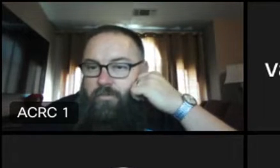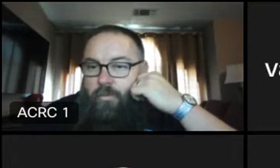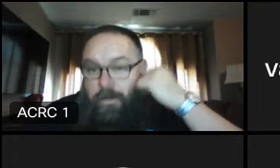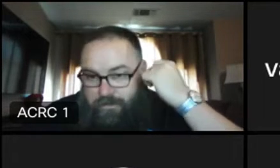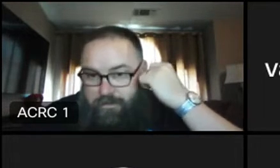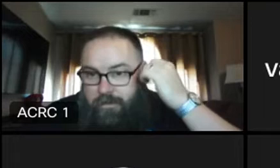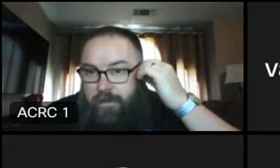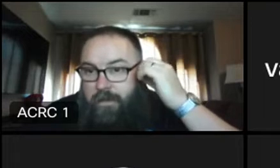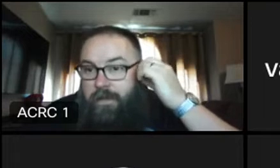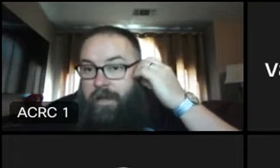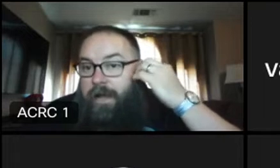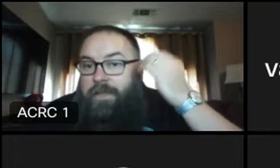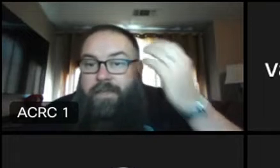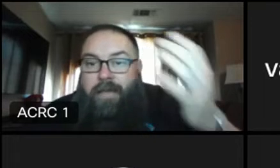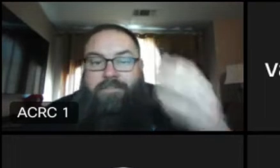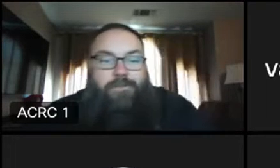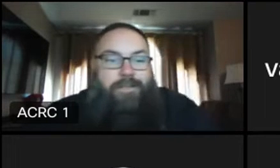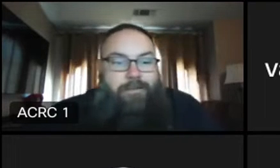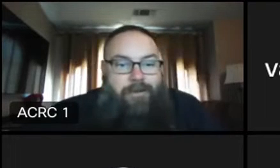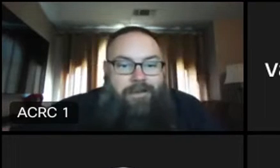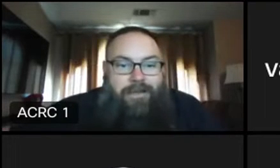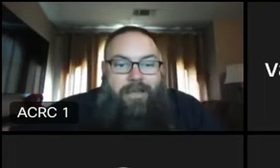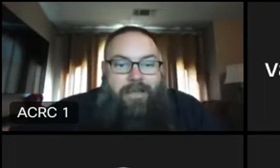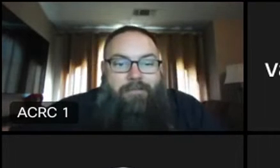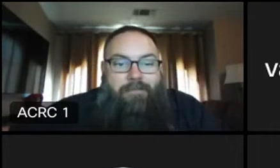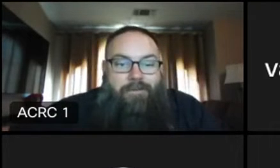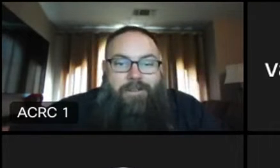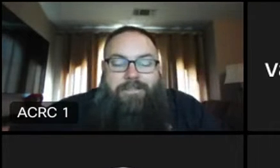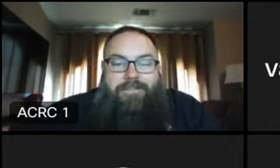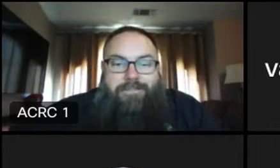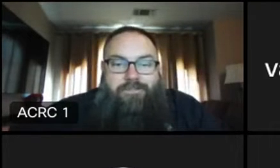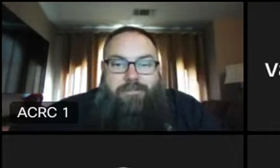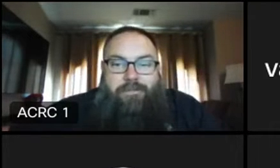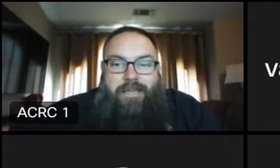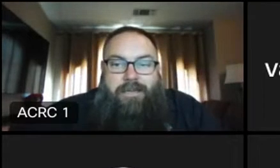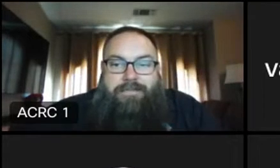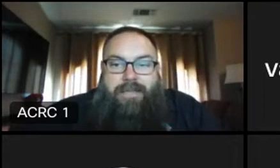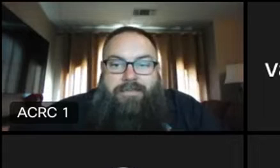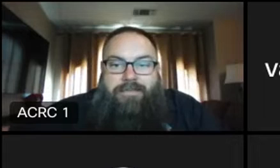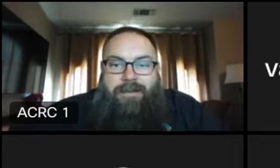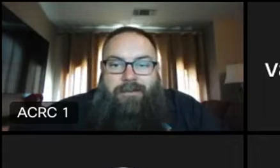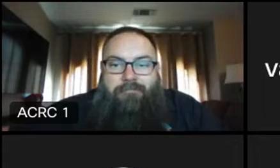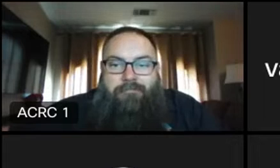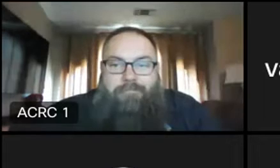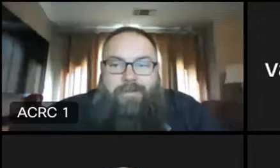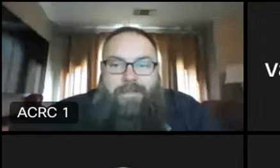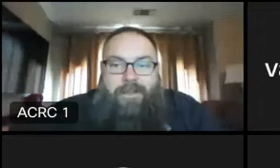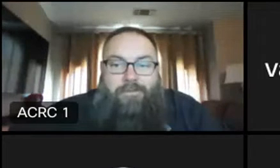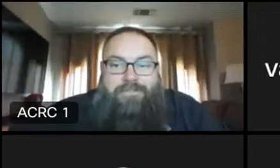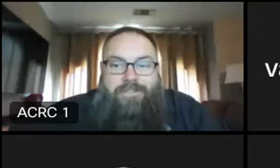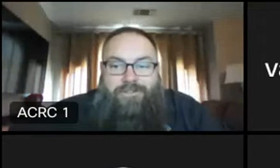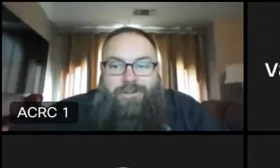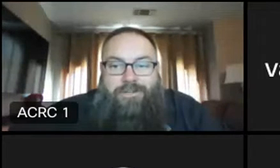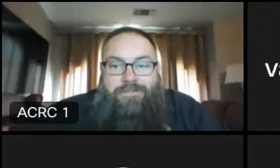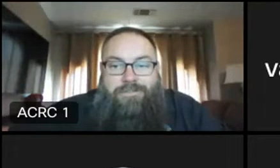individuals' wants. I think absolutely every one of your clients should be being assessed that